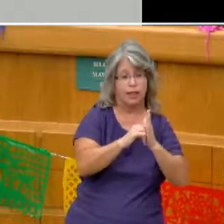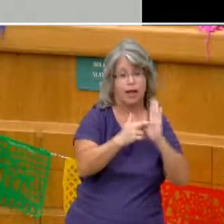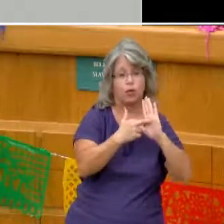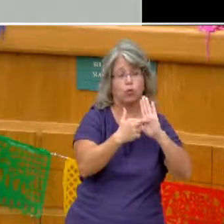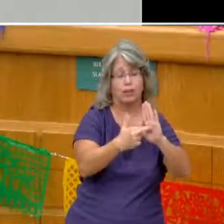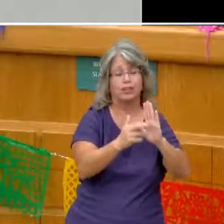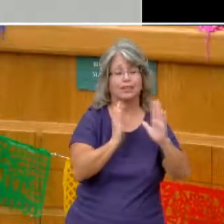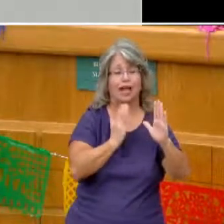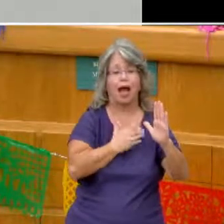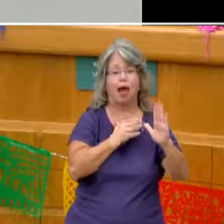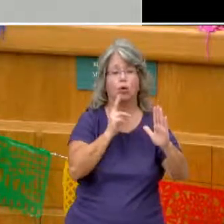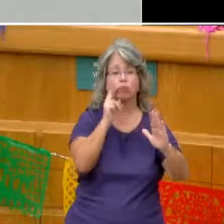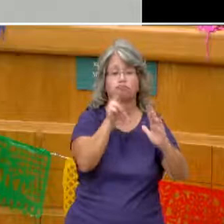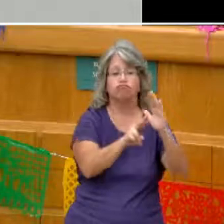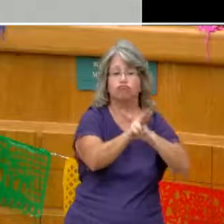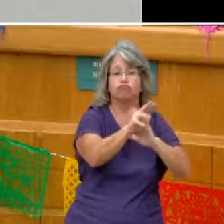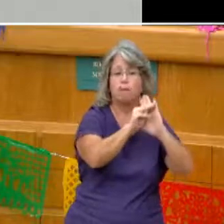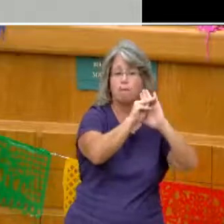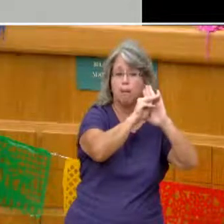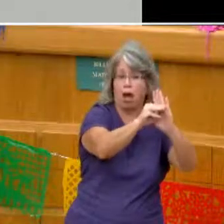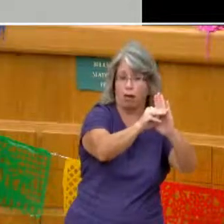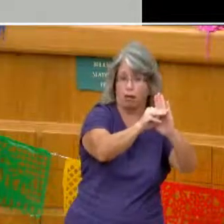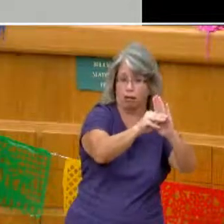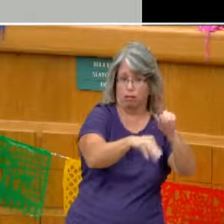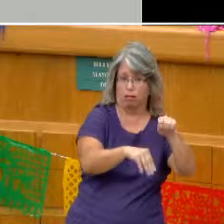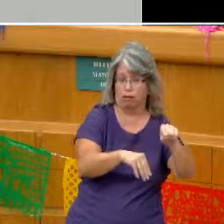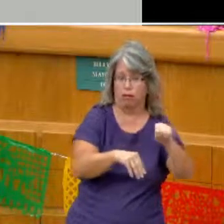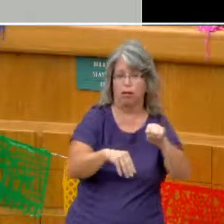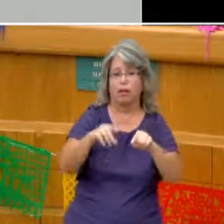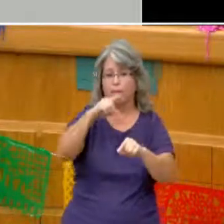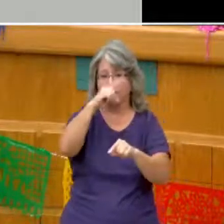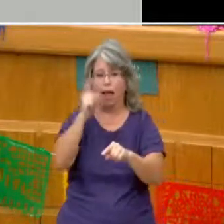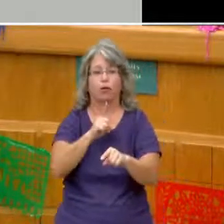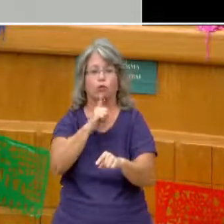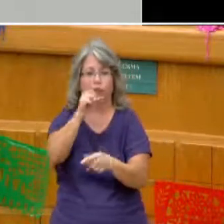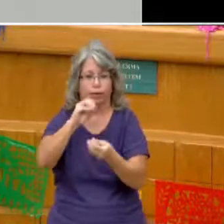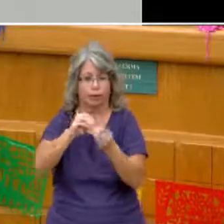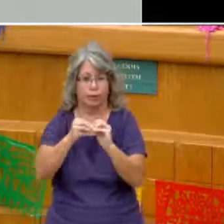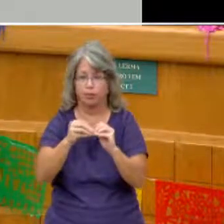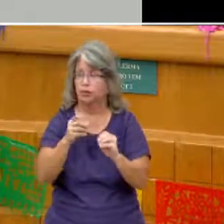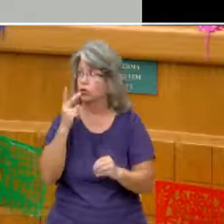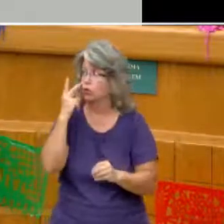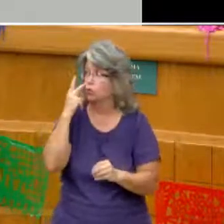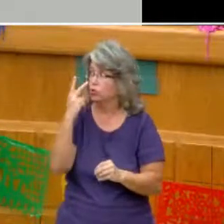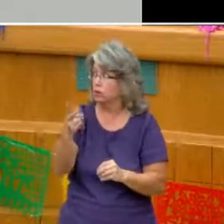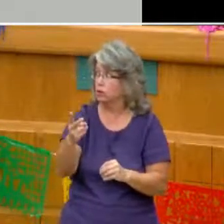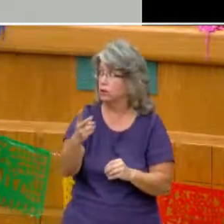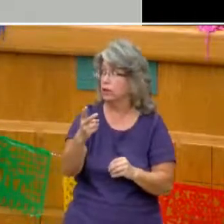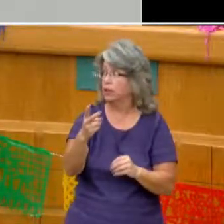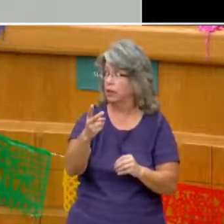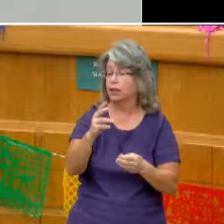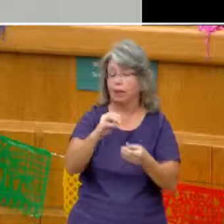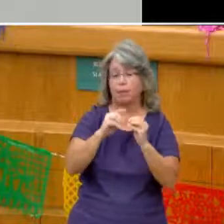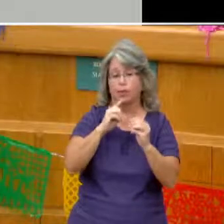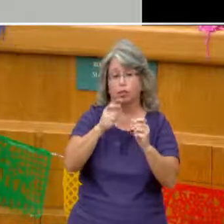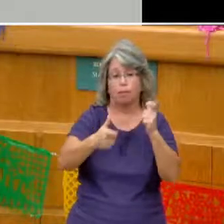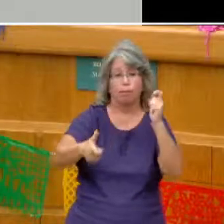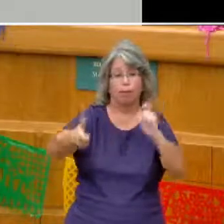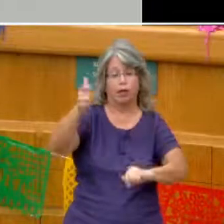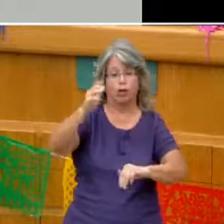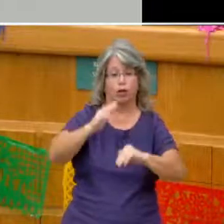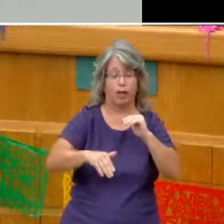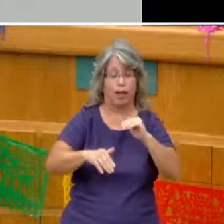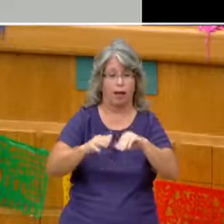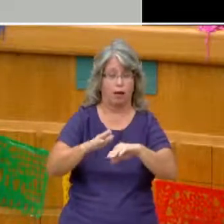modeled in the community. And you can see on the left-hand side, the numbers are much bigger than on the right-hand side of the graph.